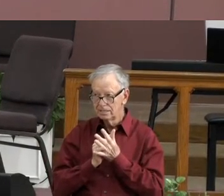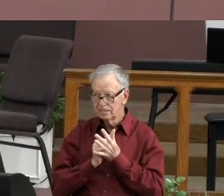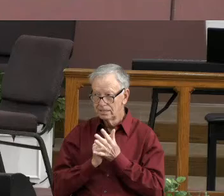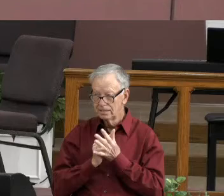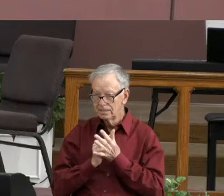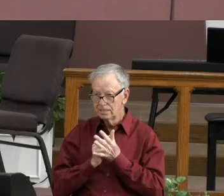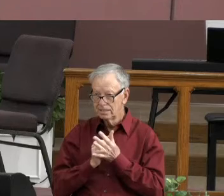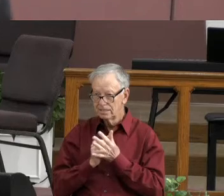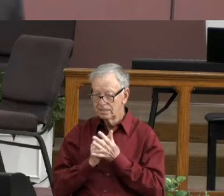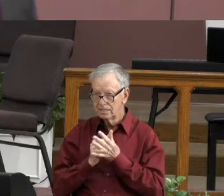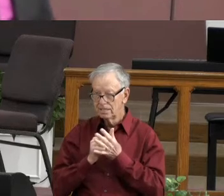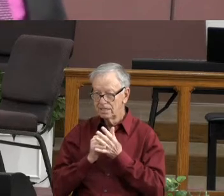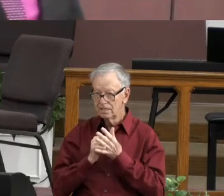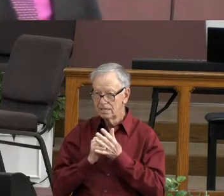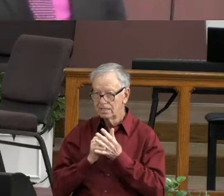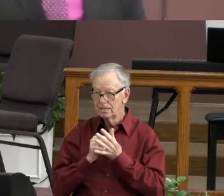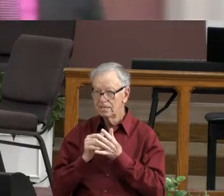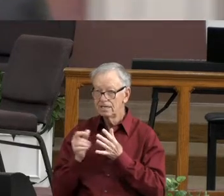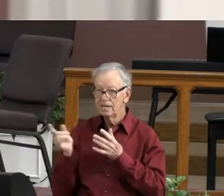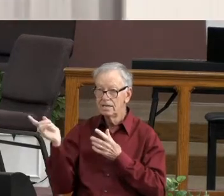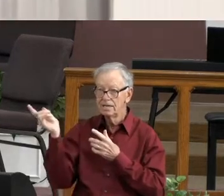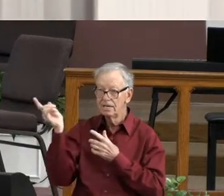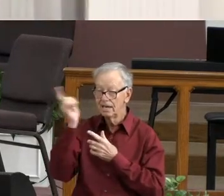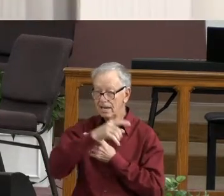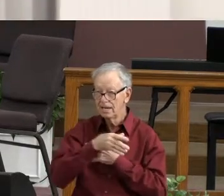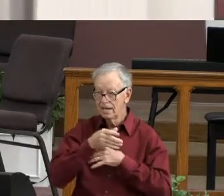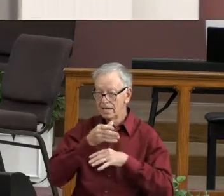Was the day after the Sabbath.